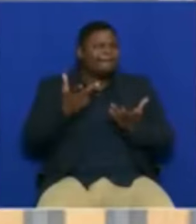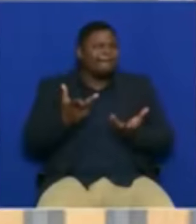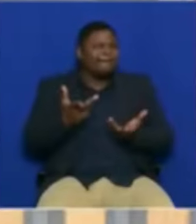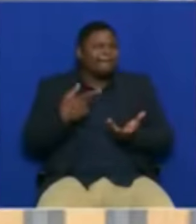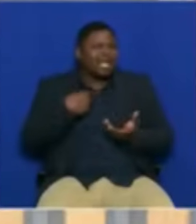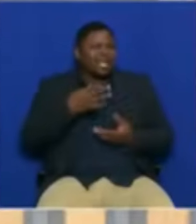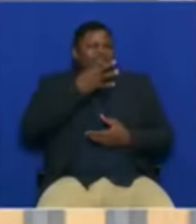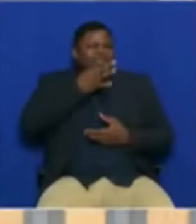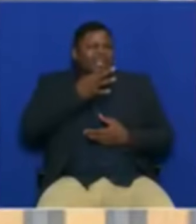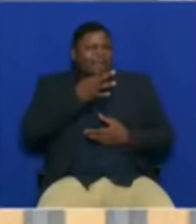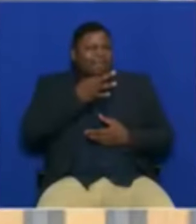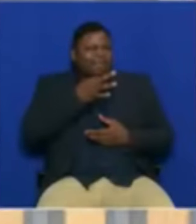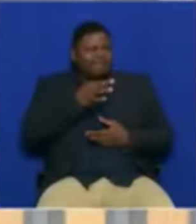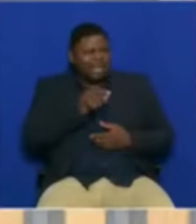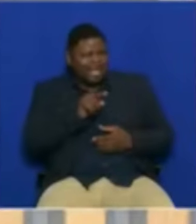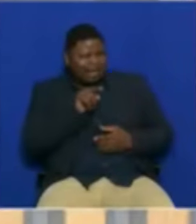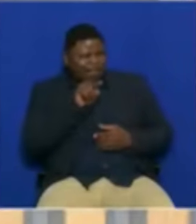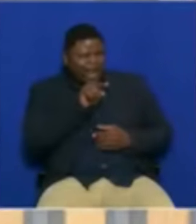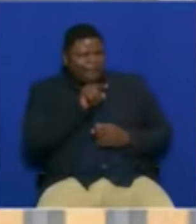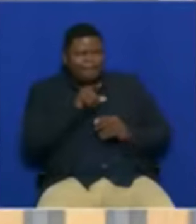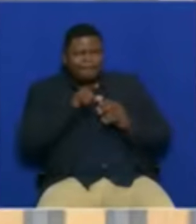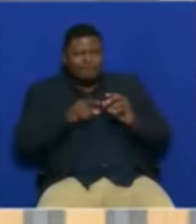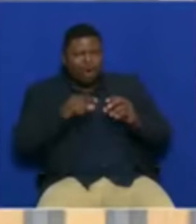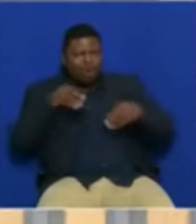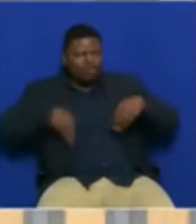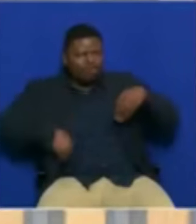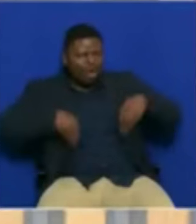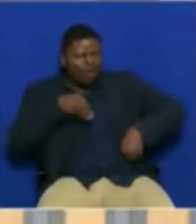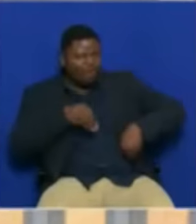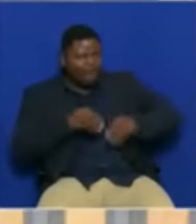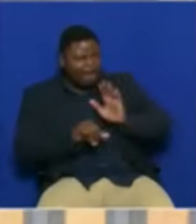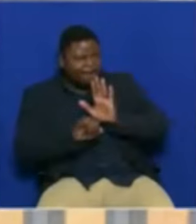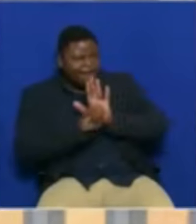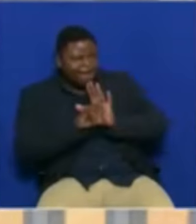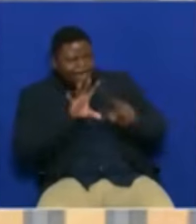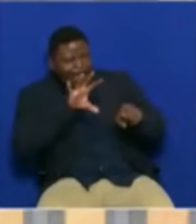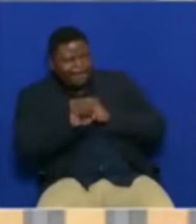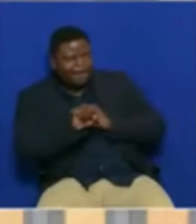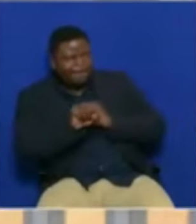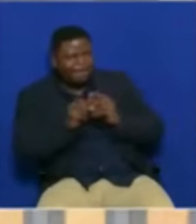lay corruption? Just on what basis would you say that?